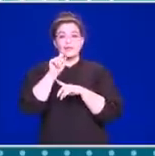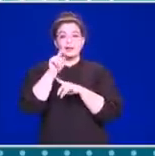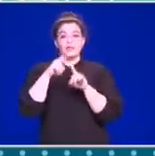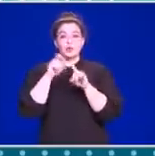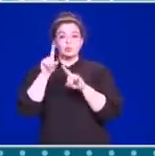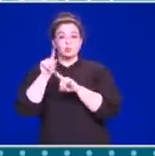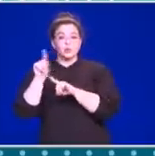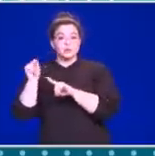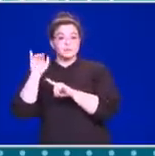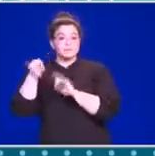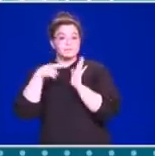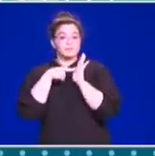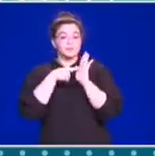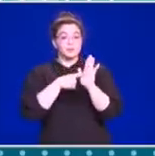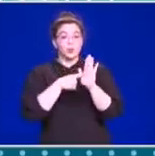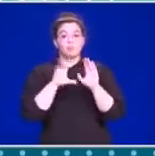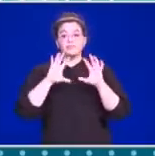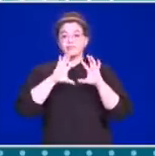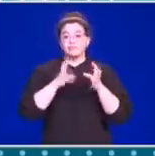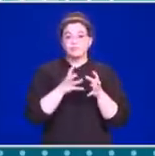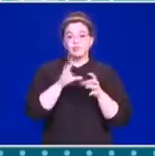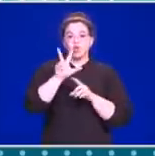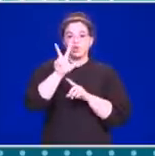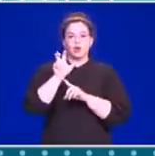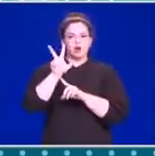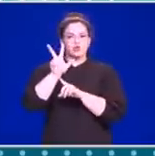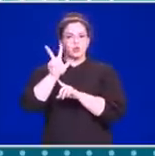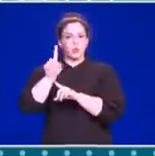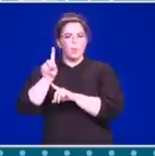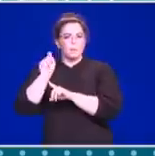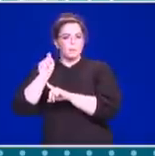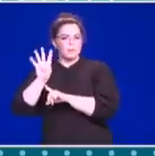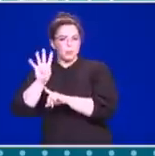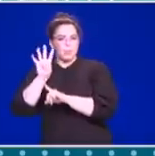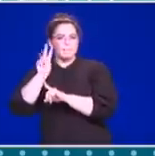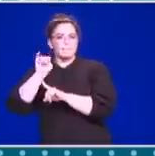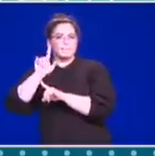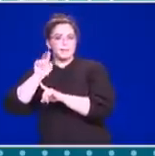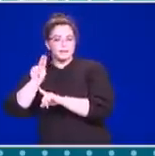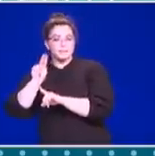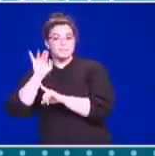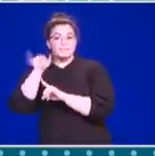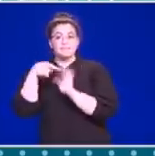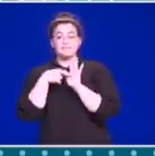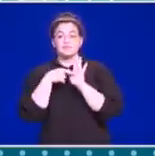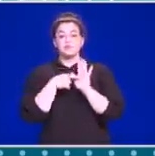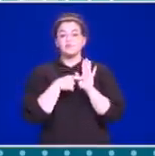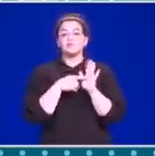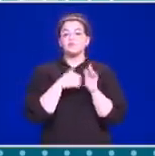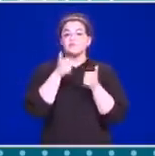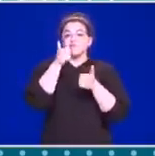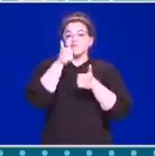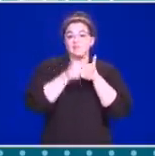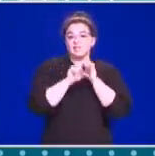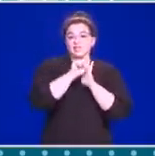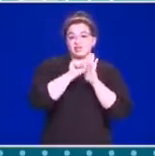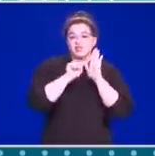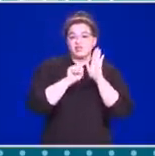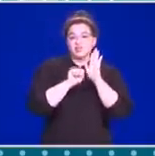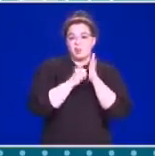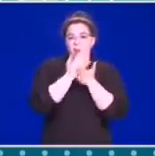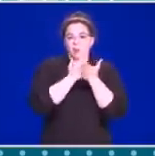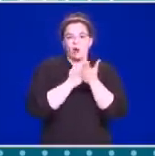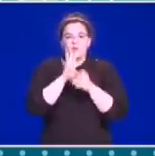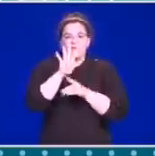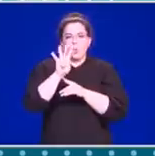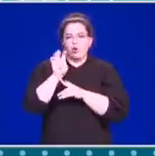showed that the total population in the U.S. was 331.4 million, and determined each state's share of the